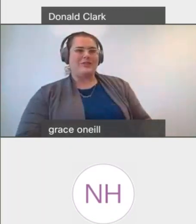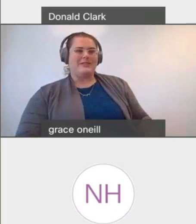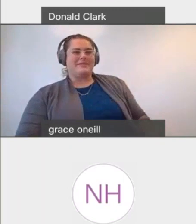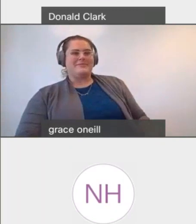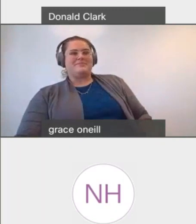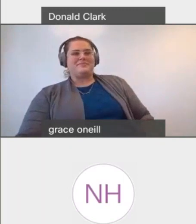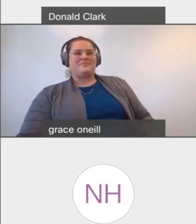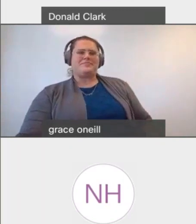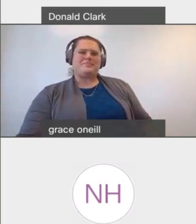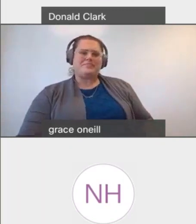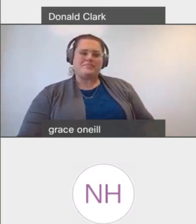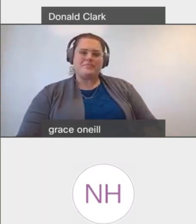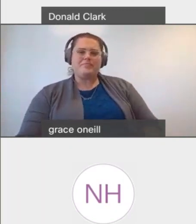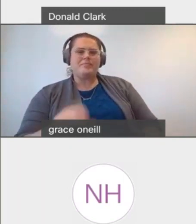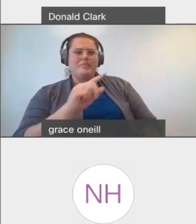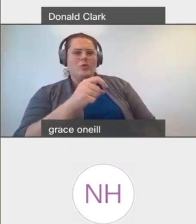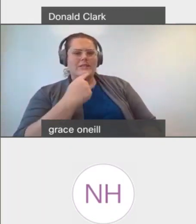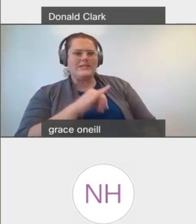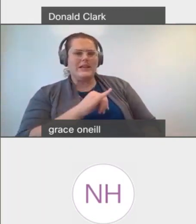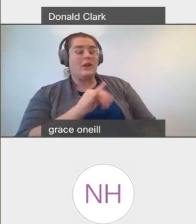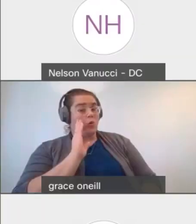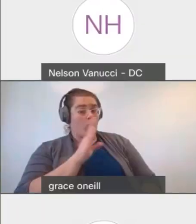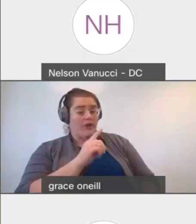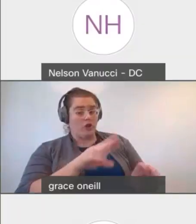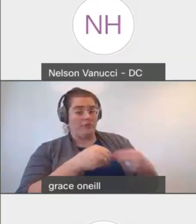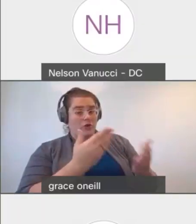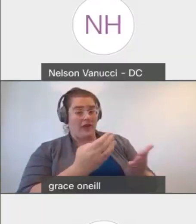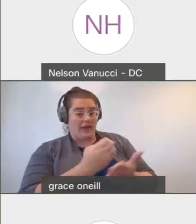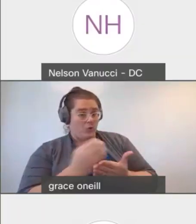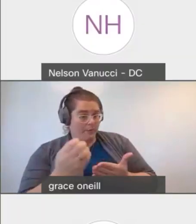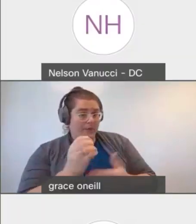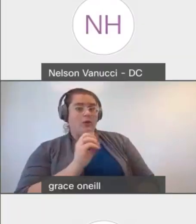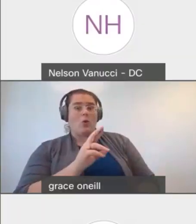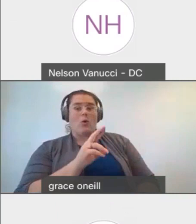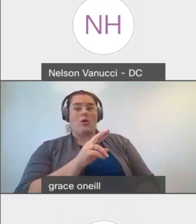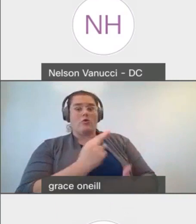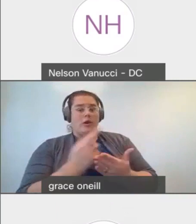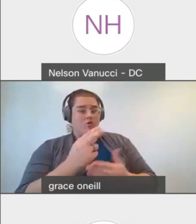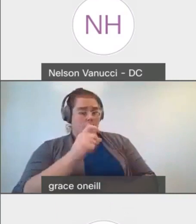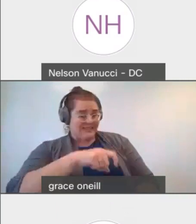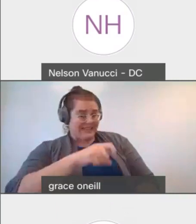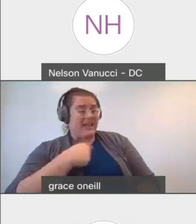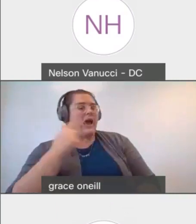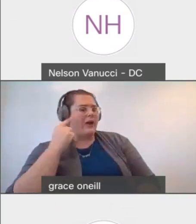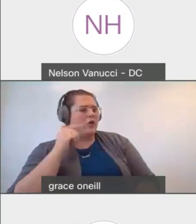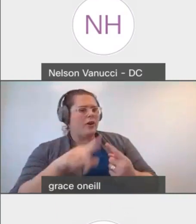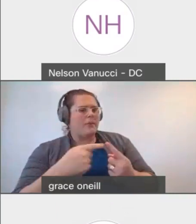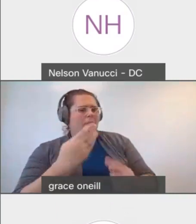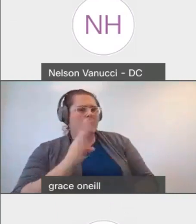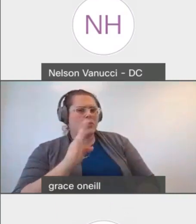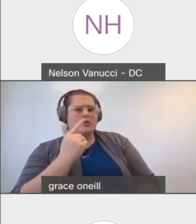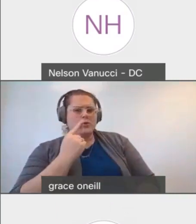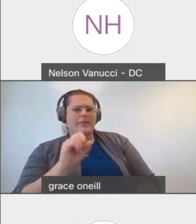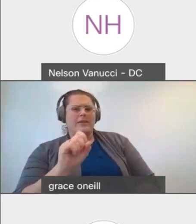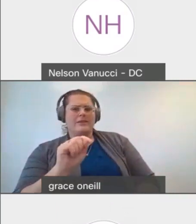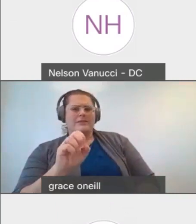question says, will you provide equipment or resources needed? Because I heard the use of the Bluetooth